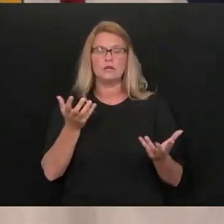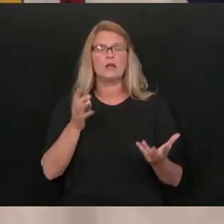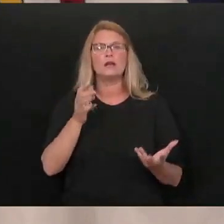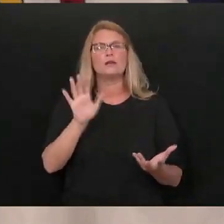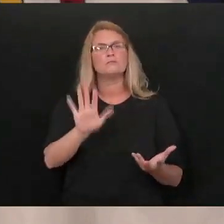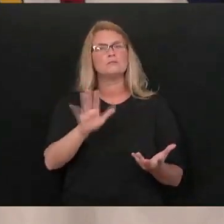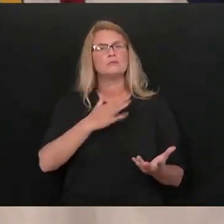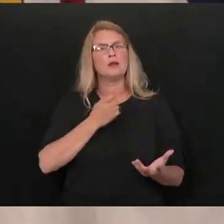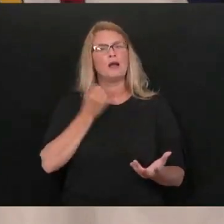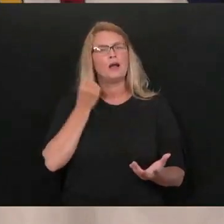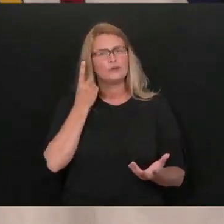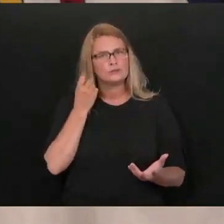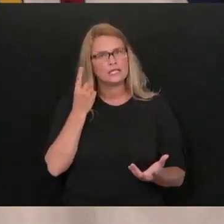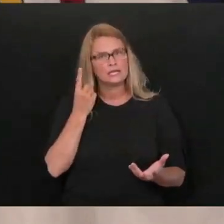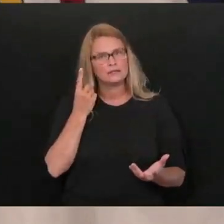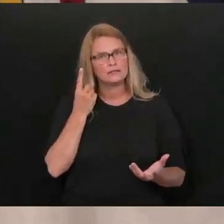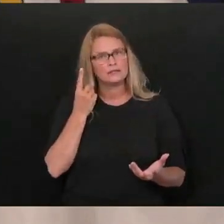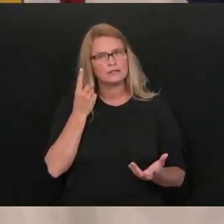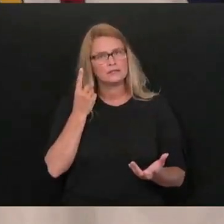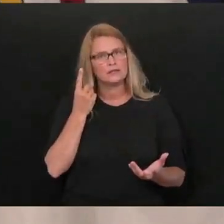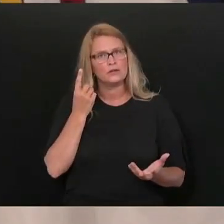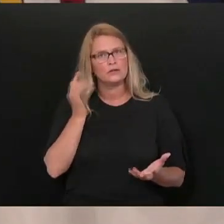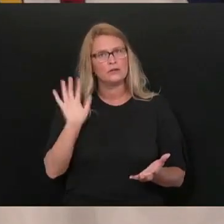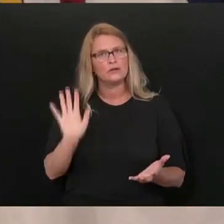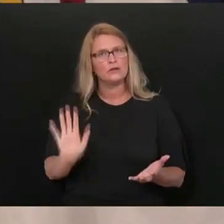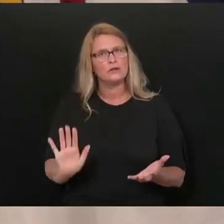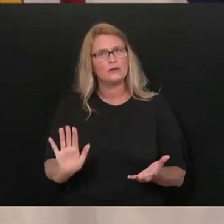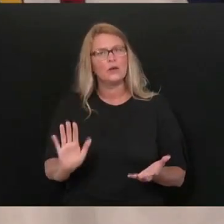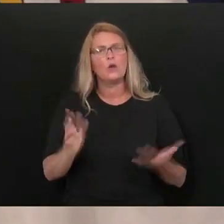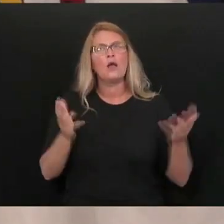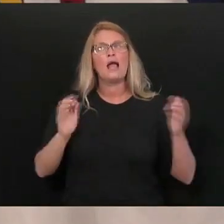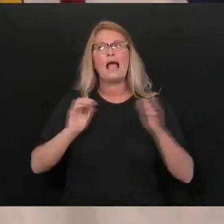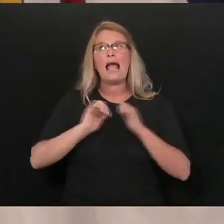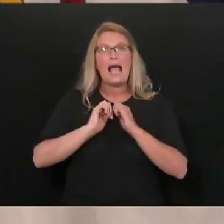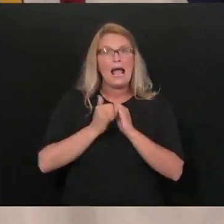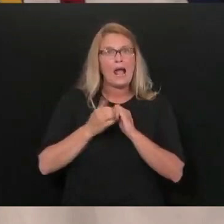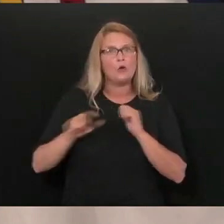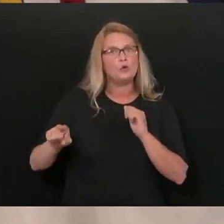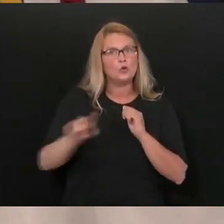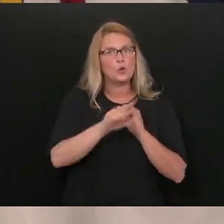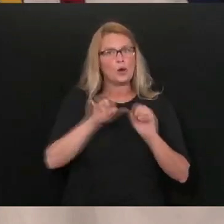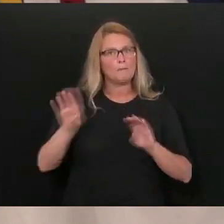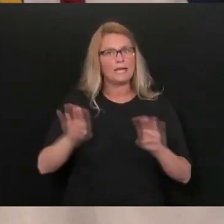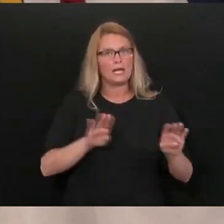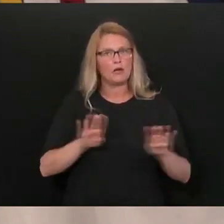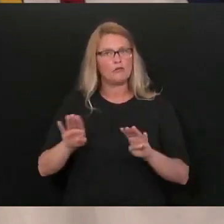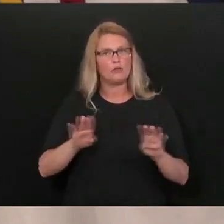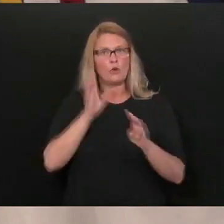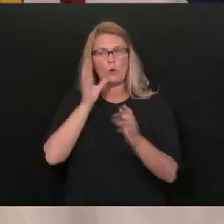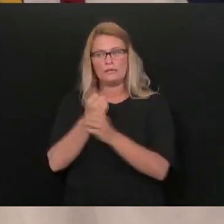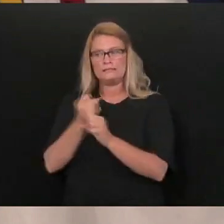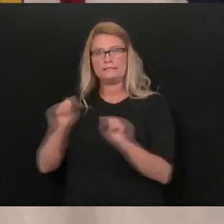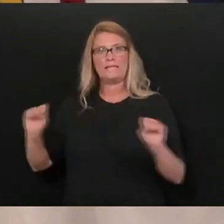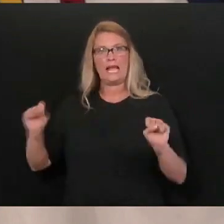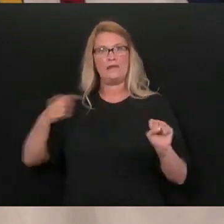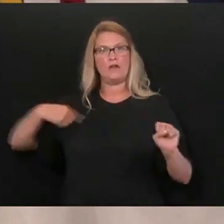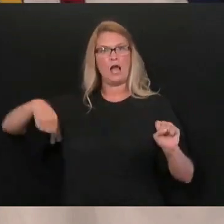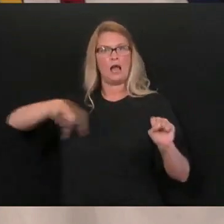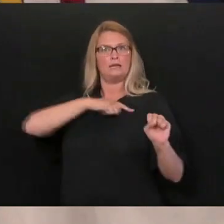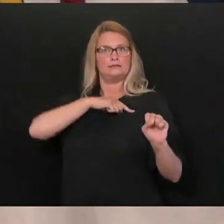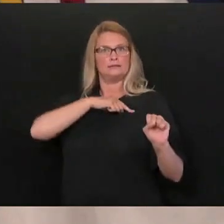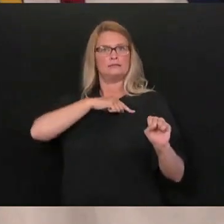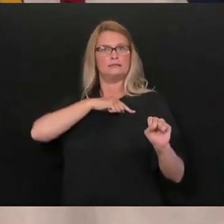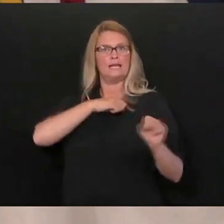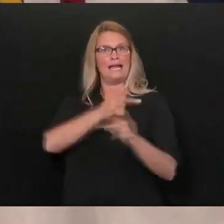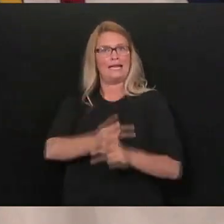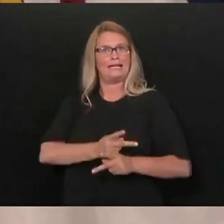please just think of what it will do to save us and keep us to